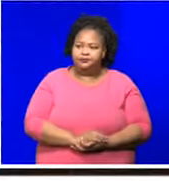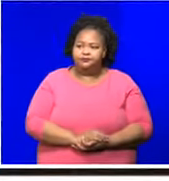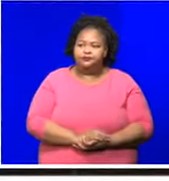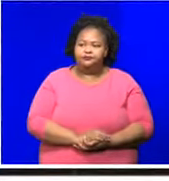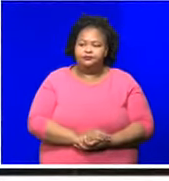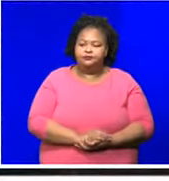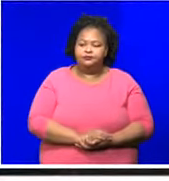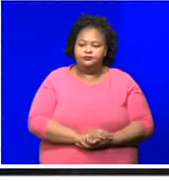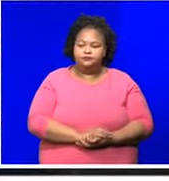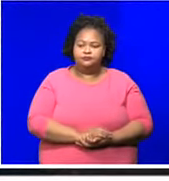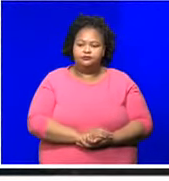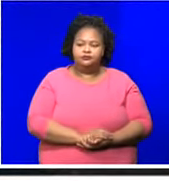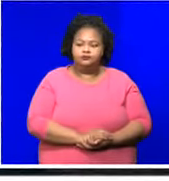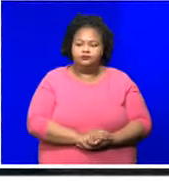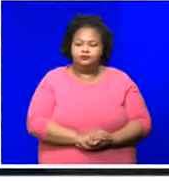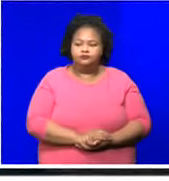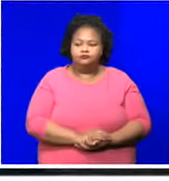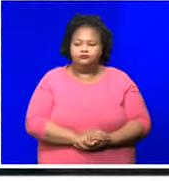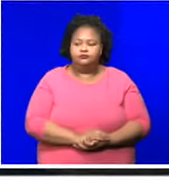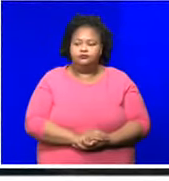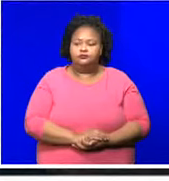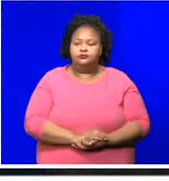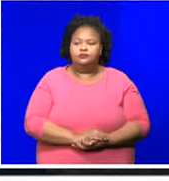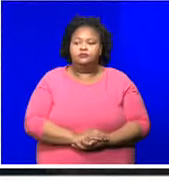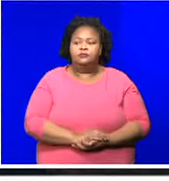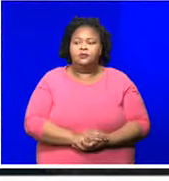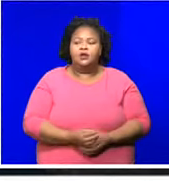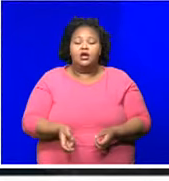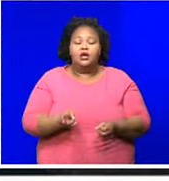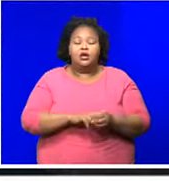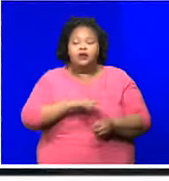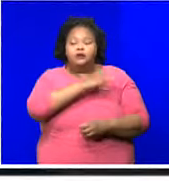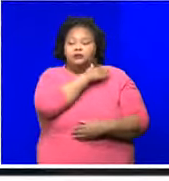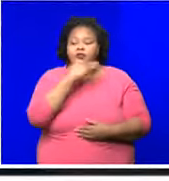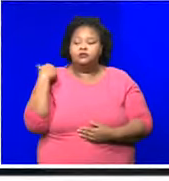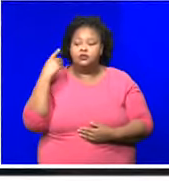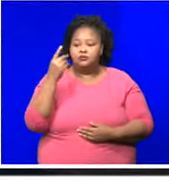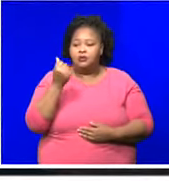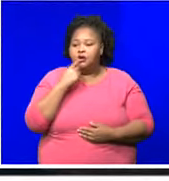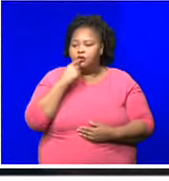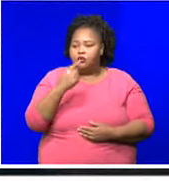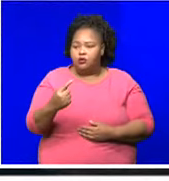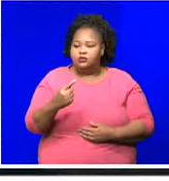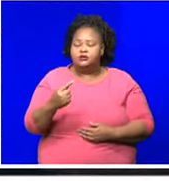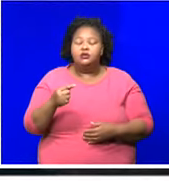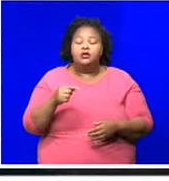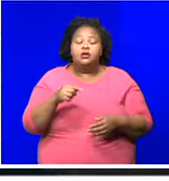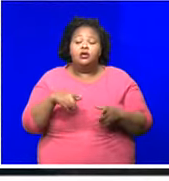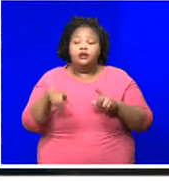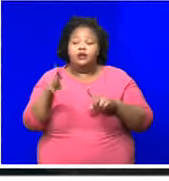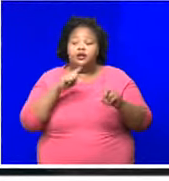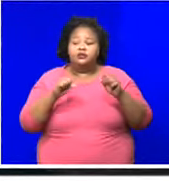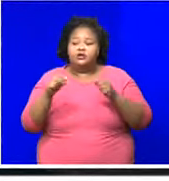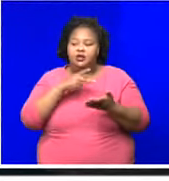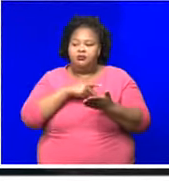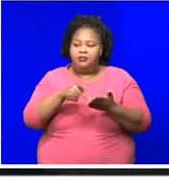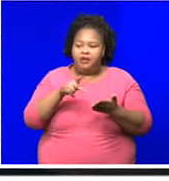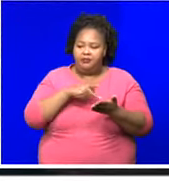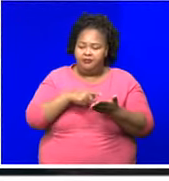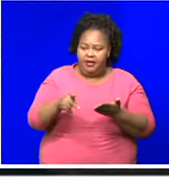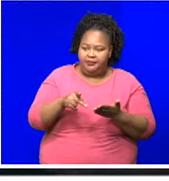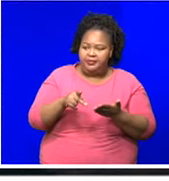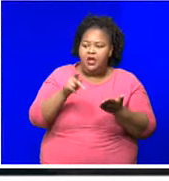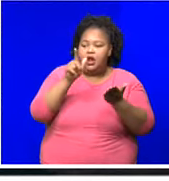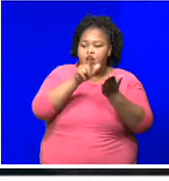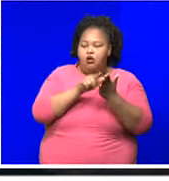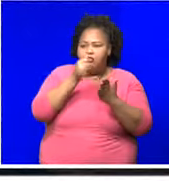Parliament. And again, the Minister of Finance, Neil Reichenberg, says the National Payment System Bill of 2022 will